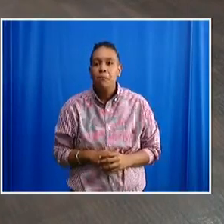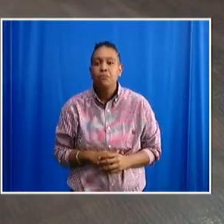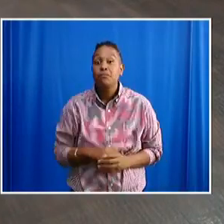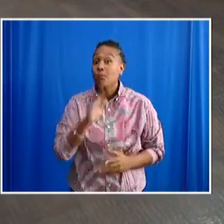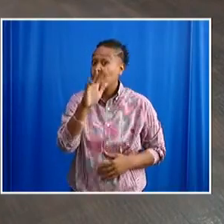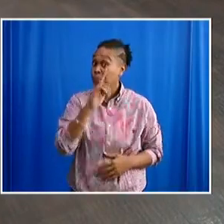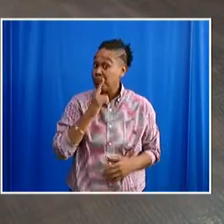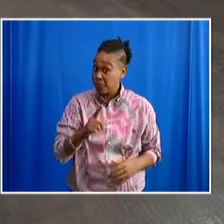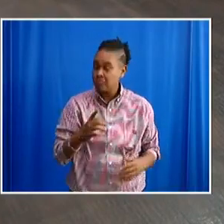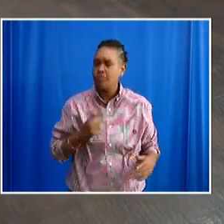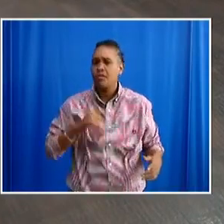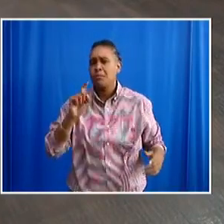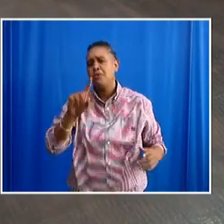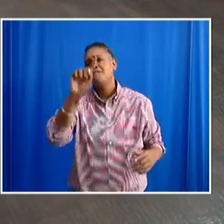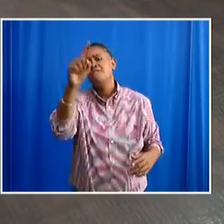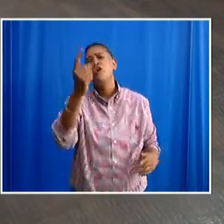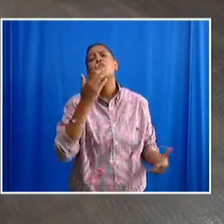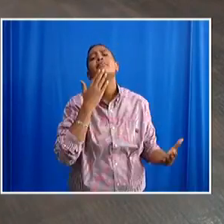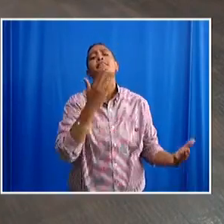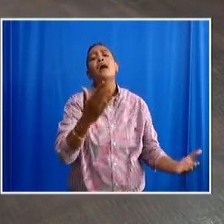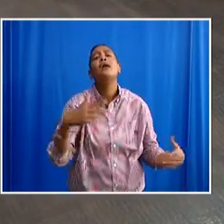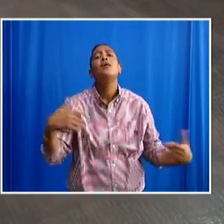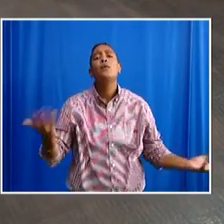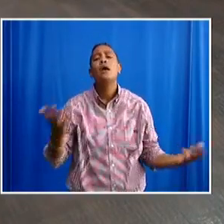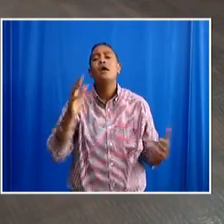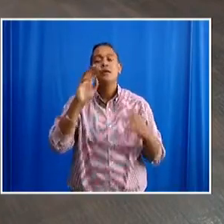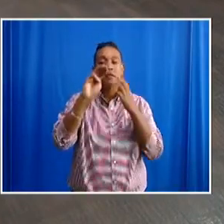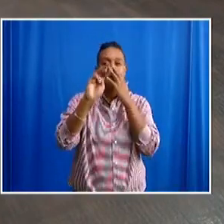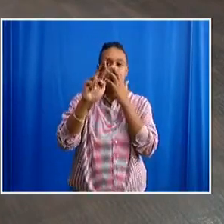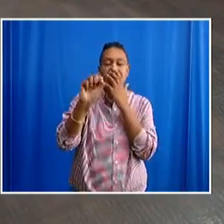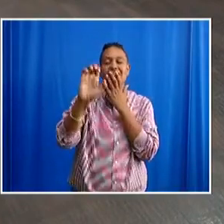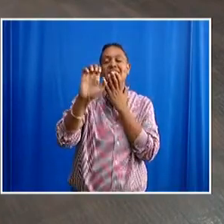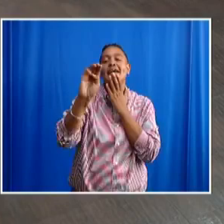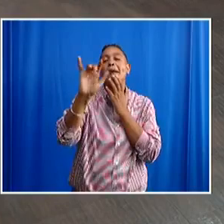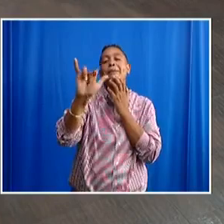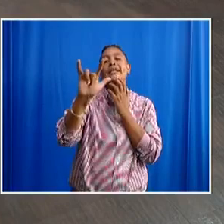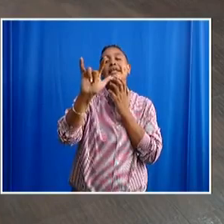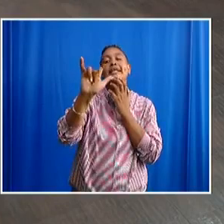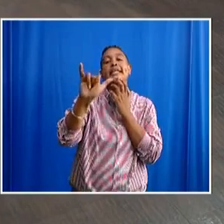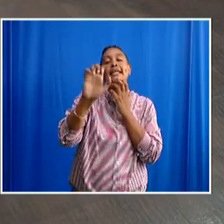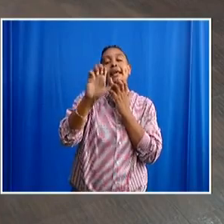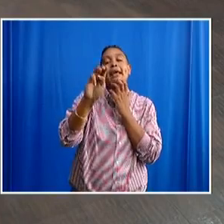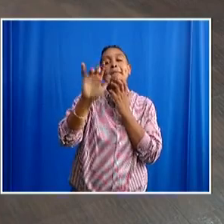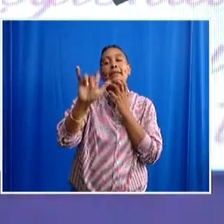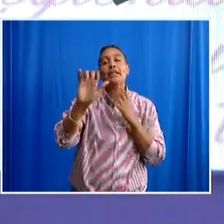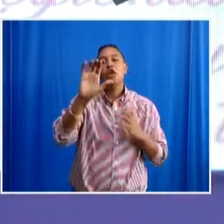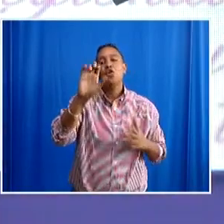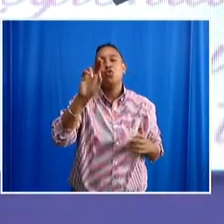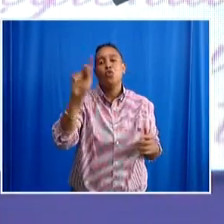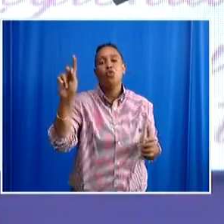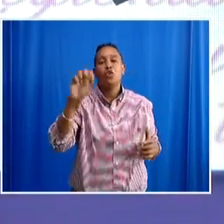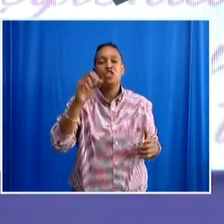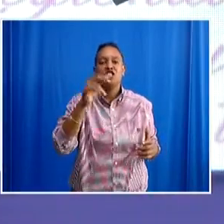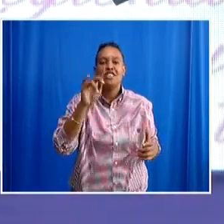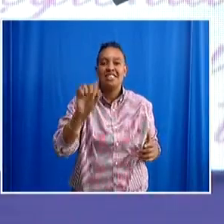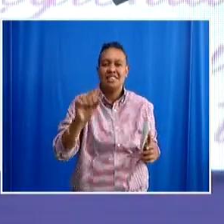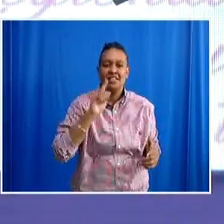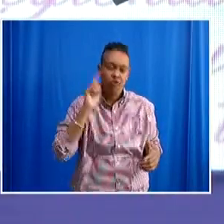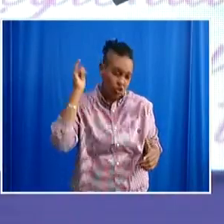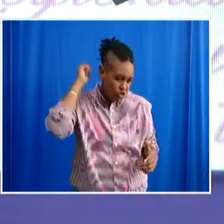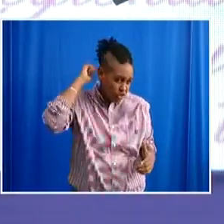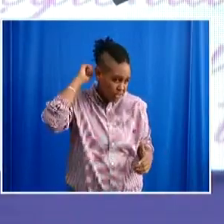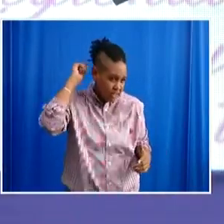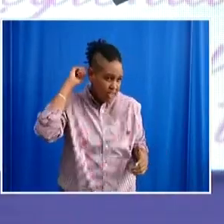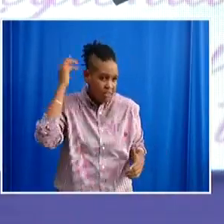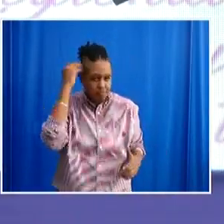As such, I must first thank Mrs. Emily Crookshield for so conscientiously bringing